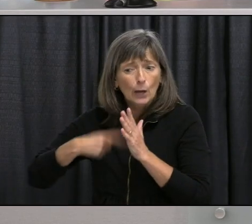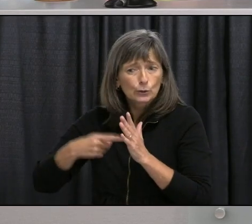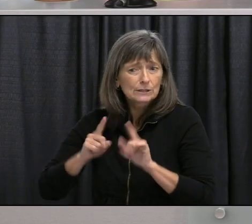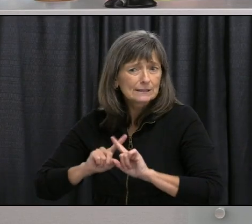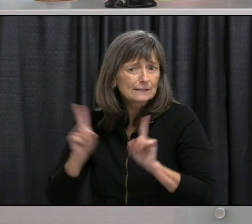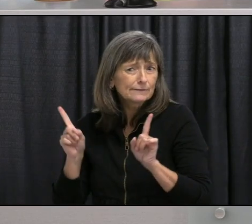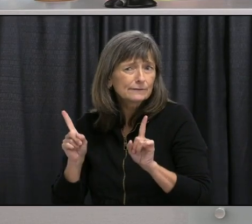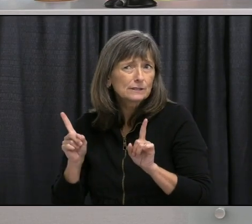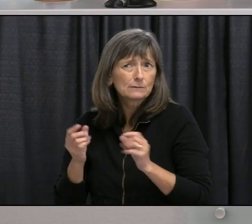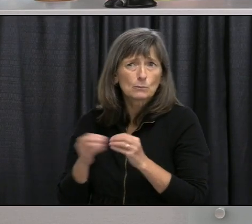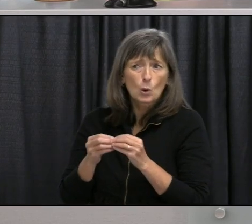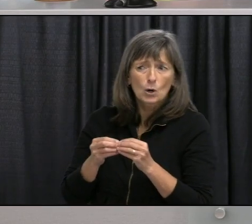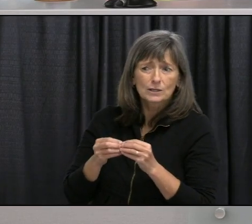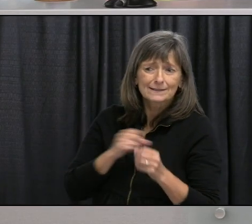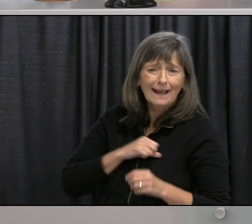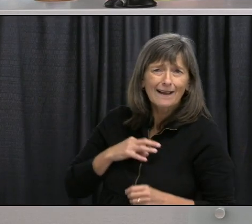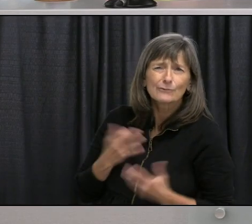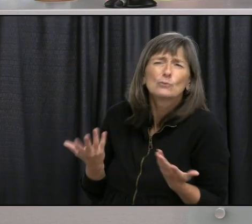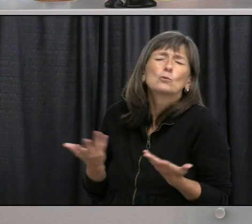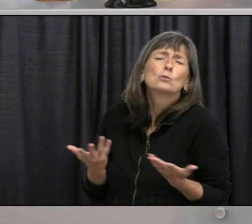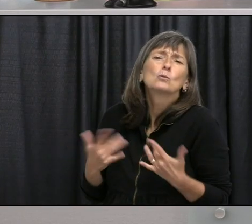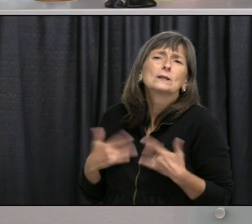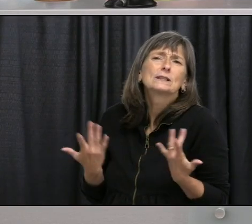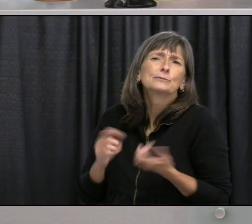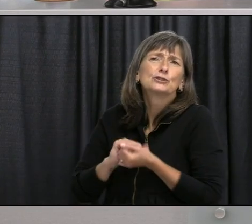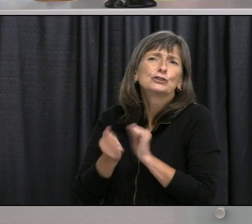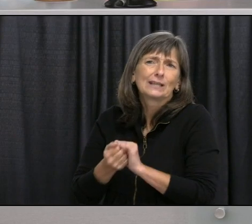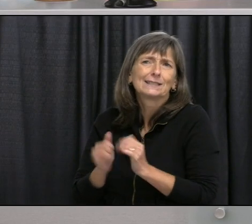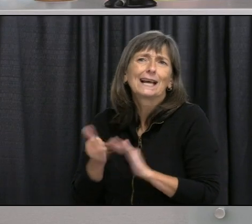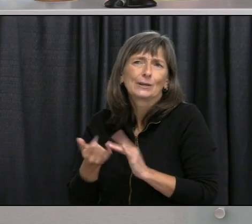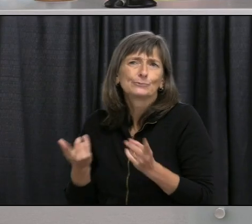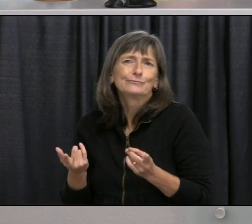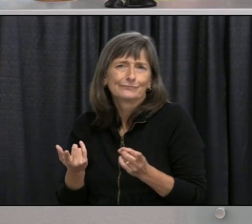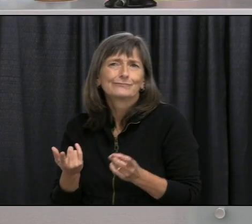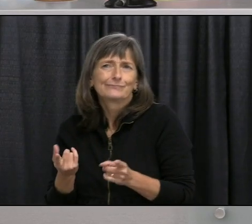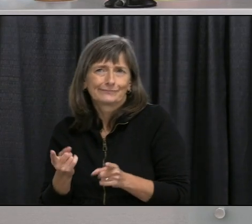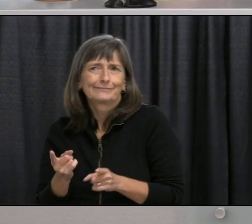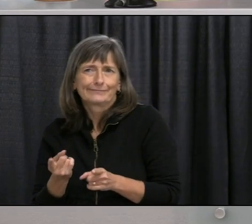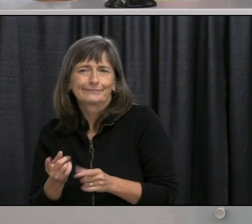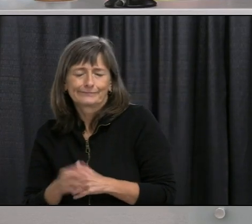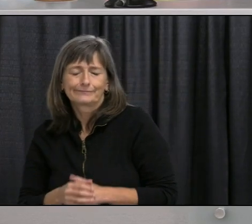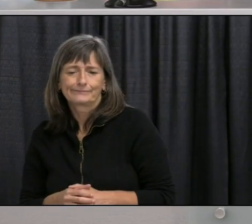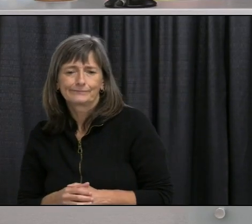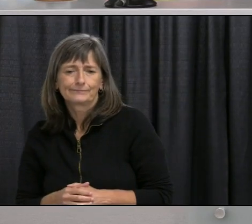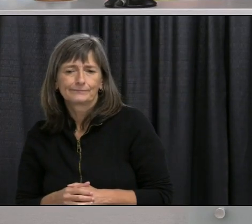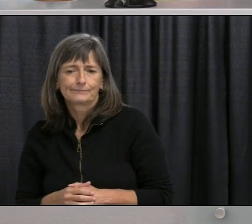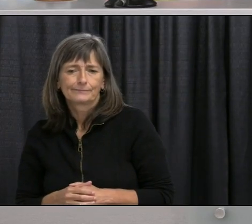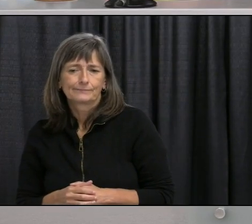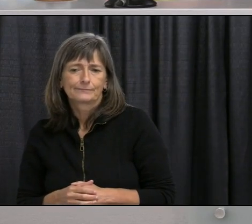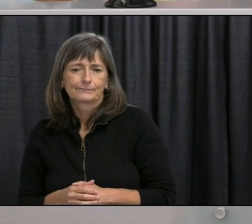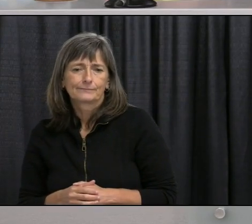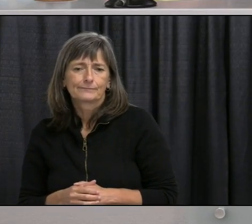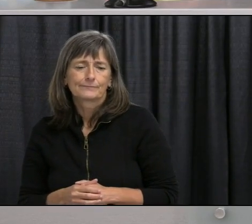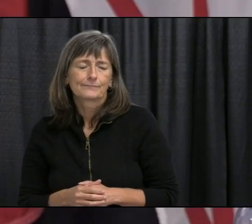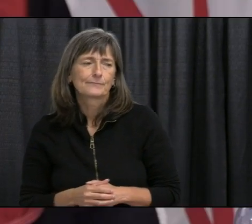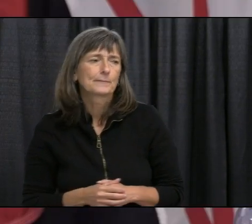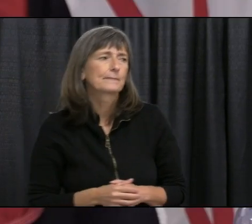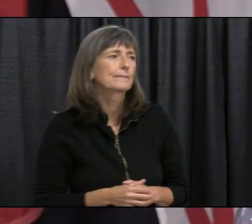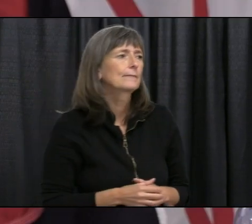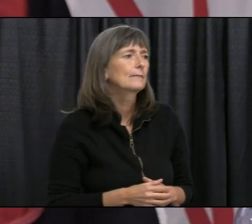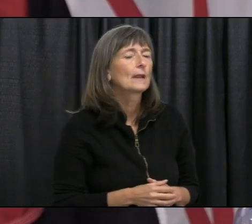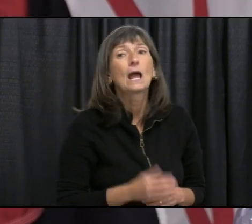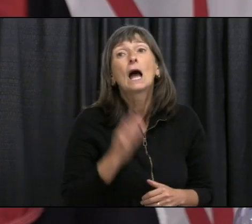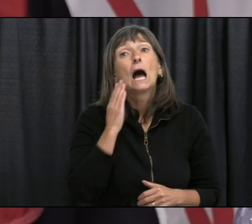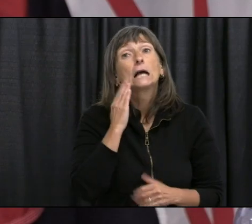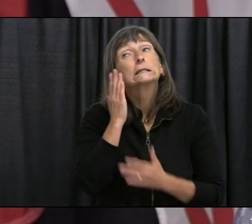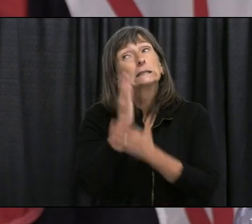and is there more staff on at a time? Can you give some concrete info on that stuff? I can